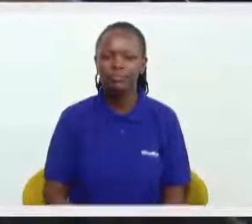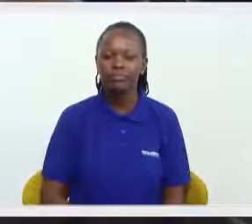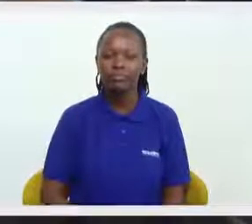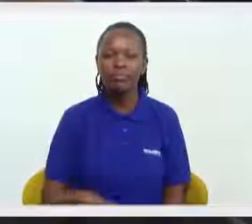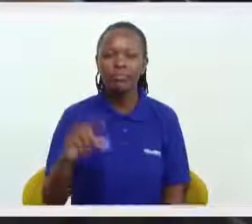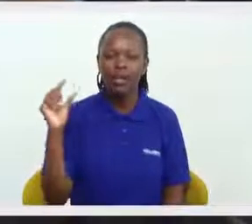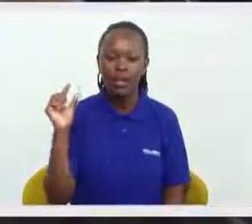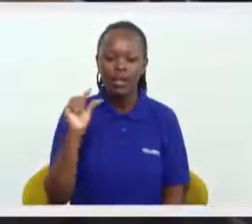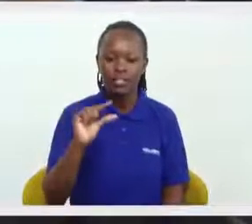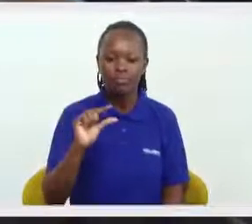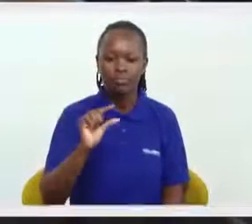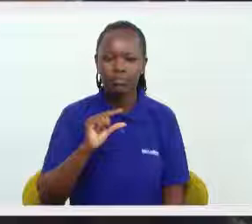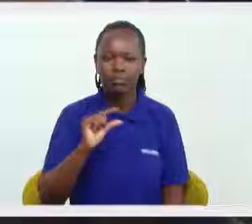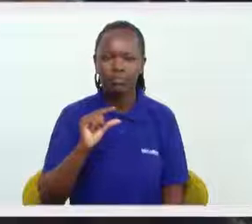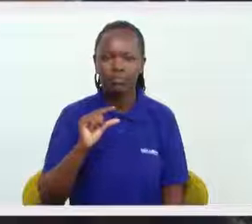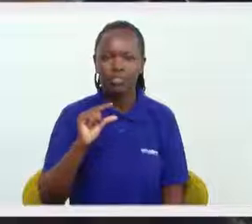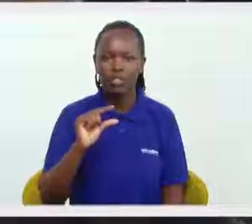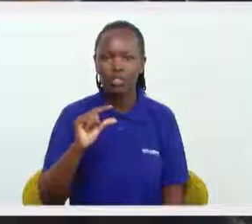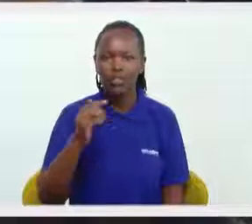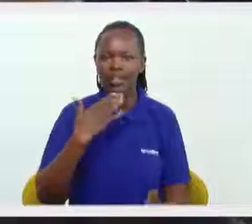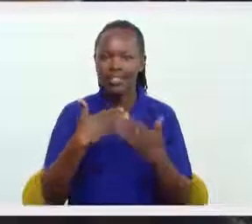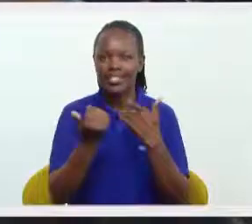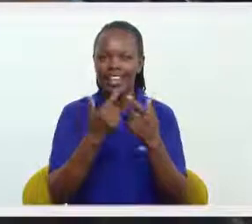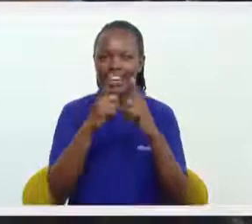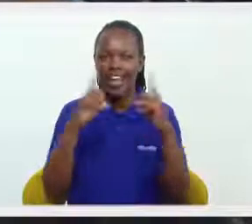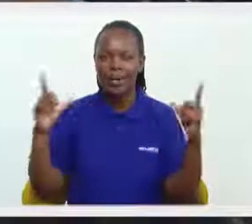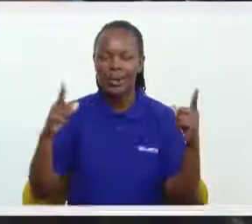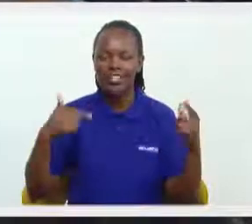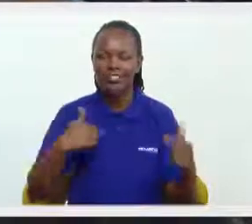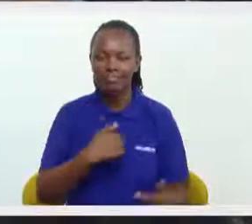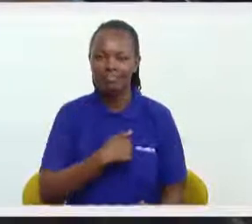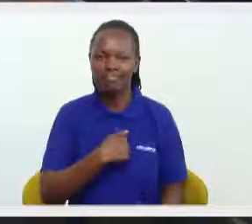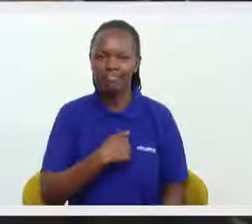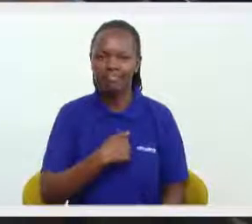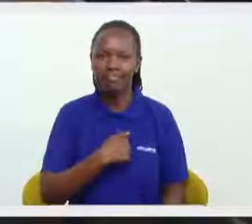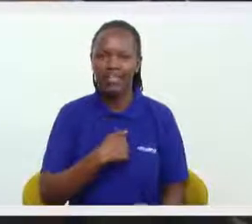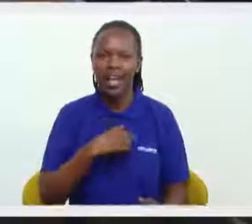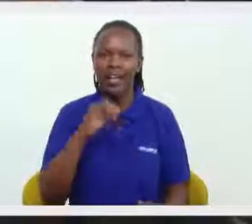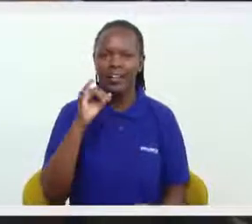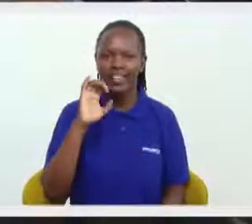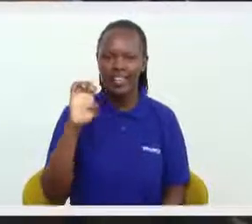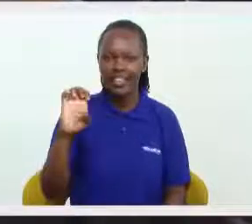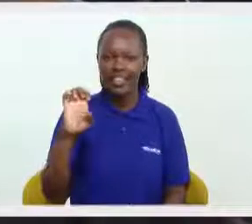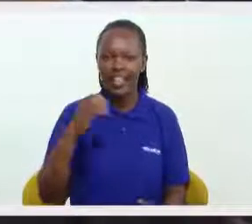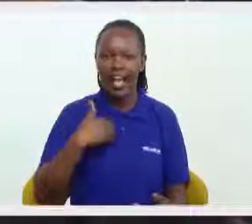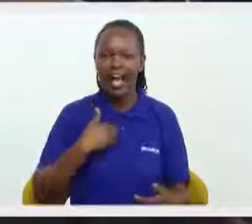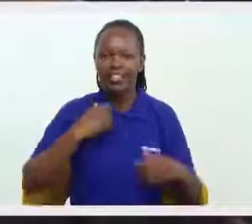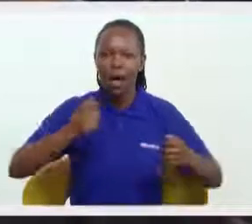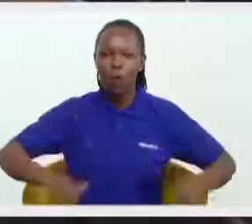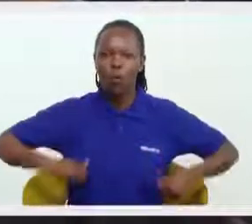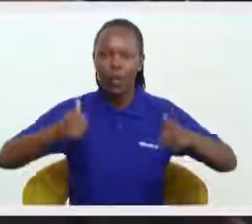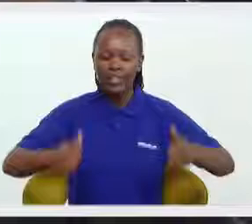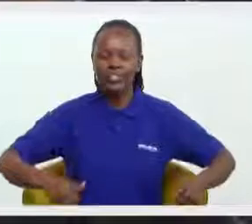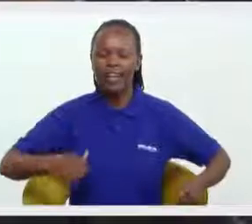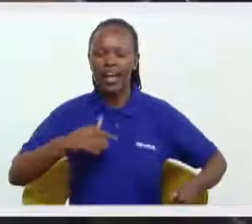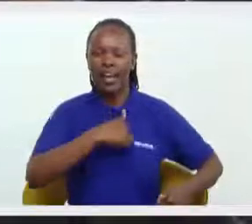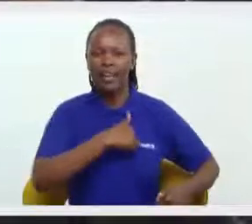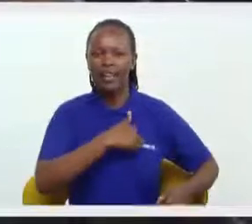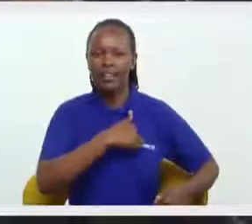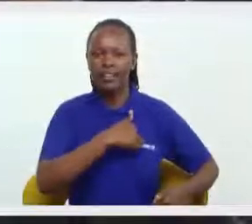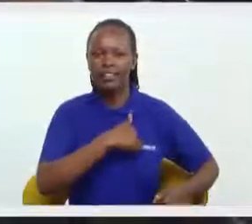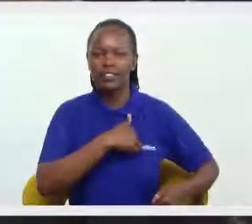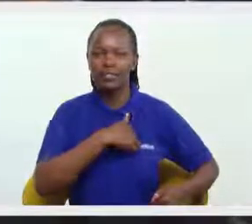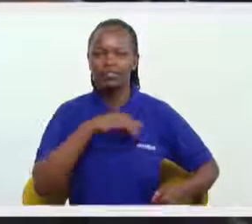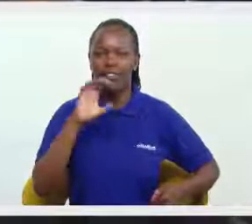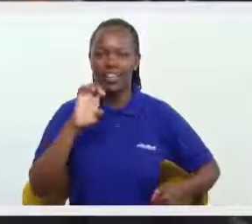with a sign language G, letter G. And the E has a wheelchair on the top with the round top of the E